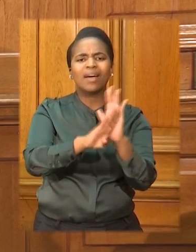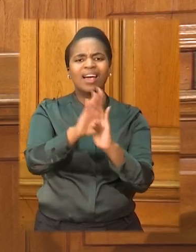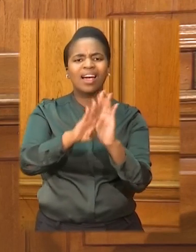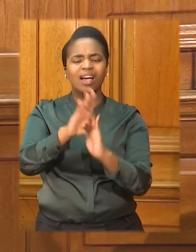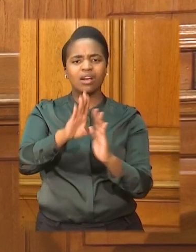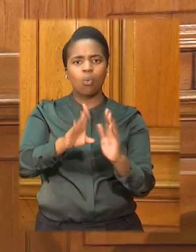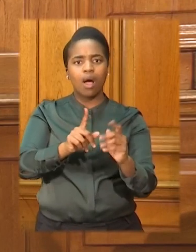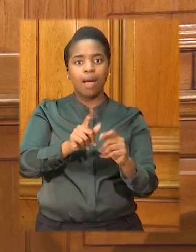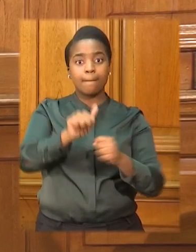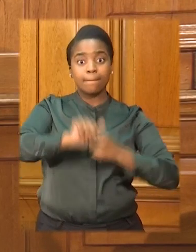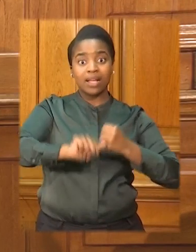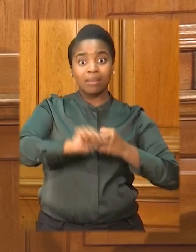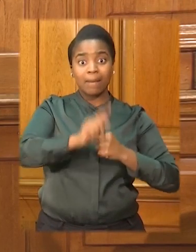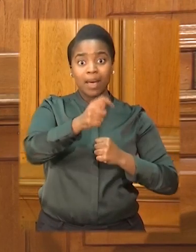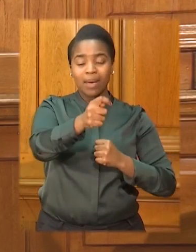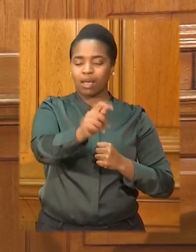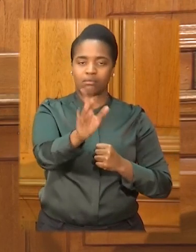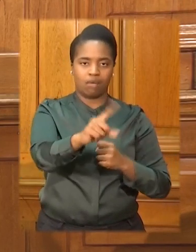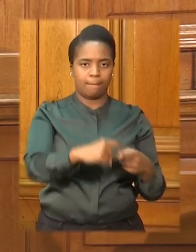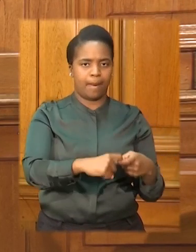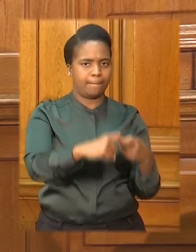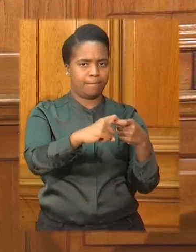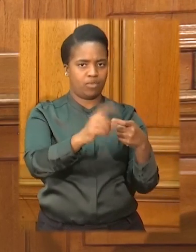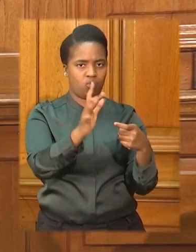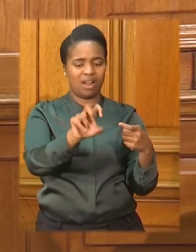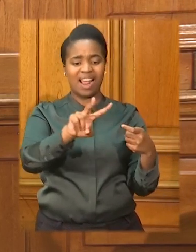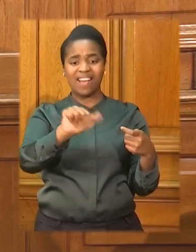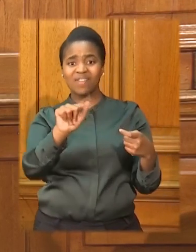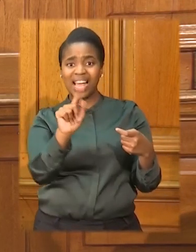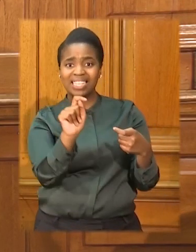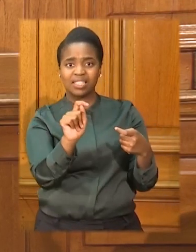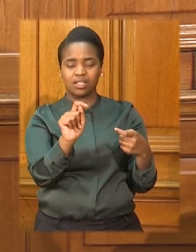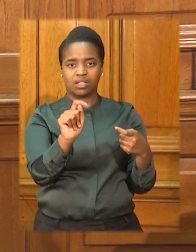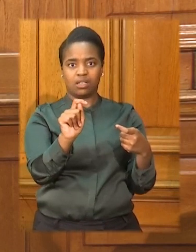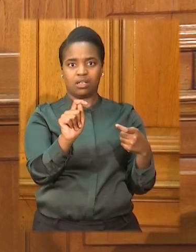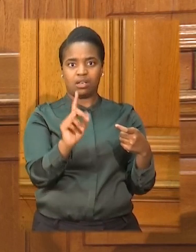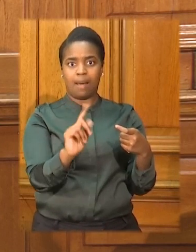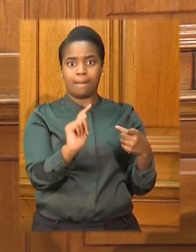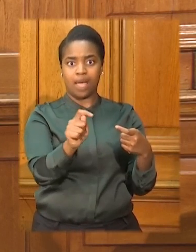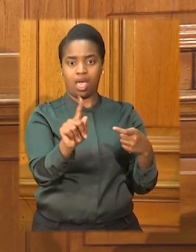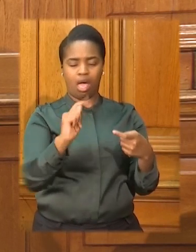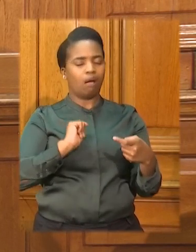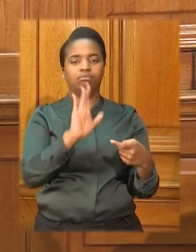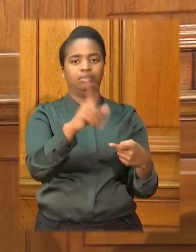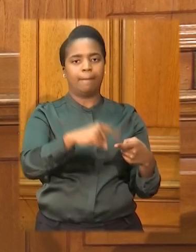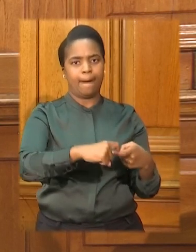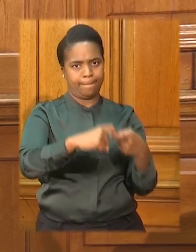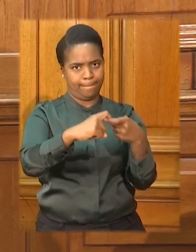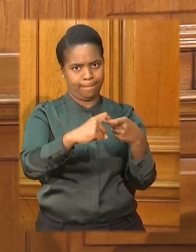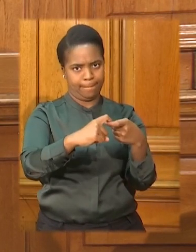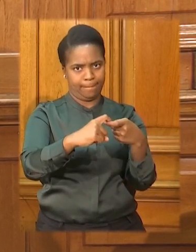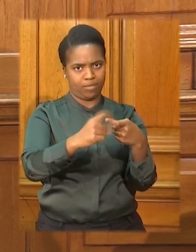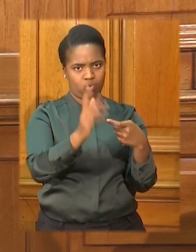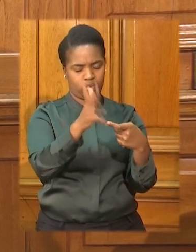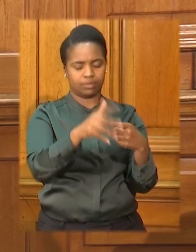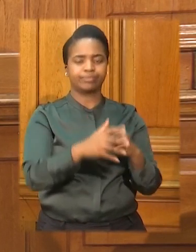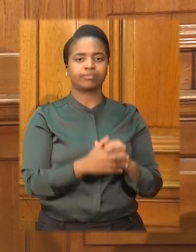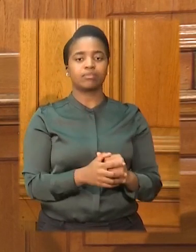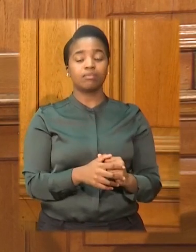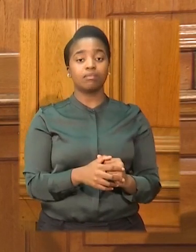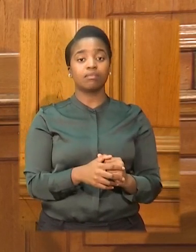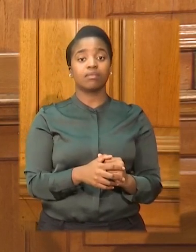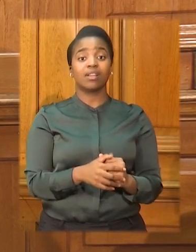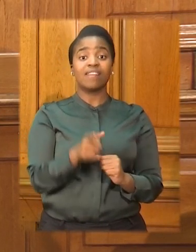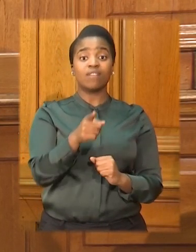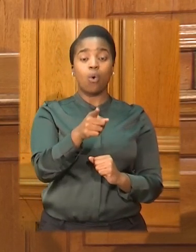contributions, fast-tracking VAT refund payments, and a 3-month delay